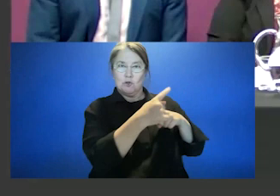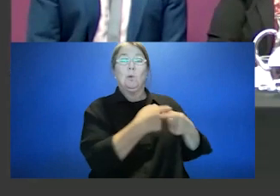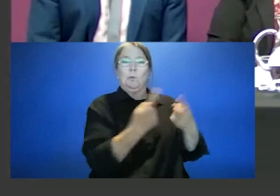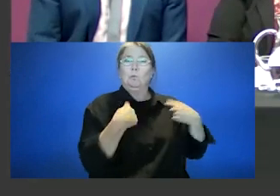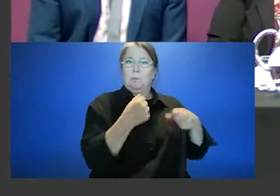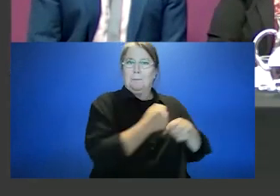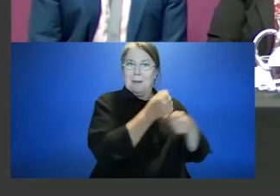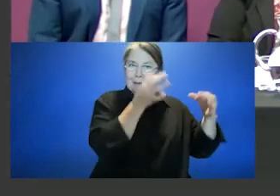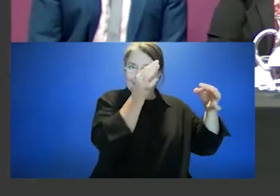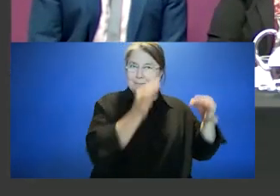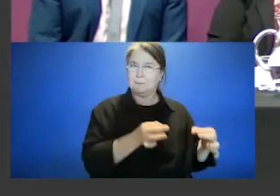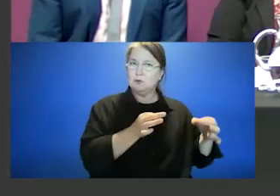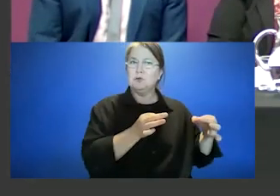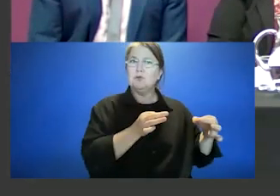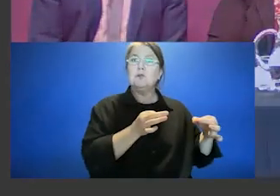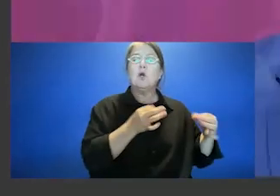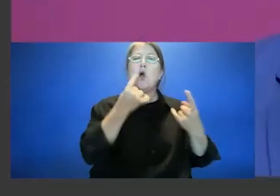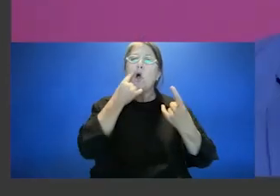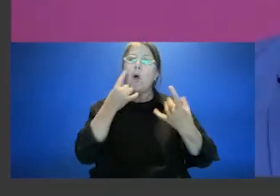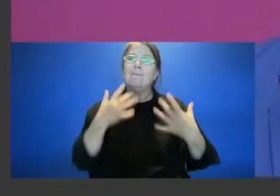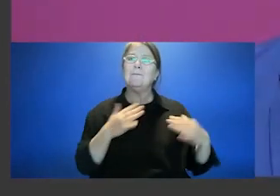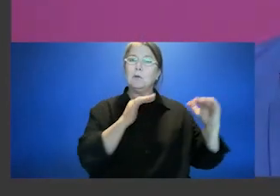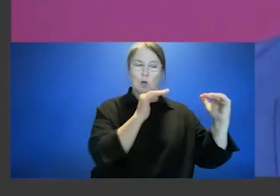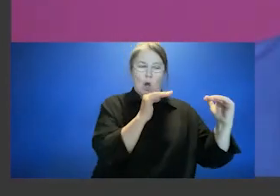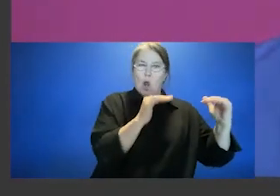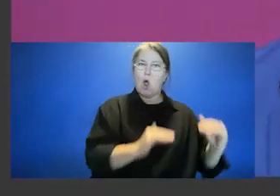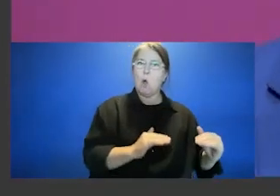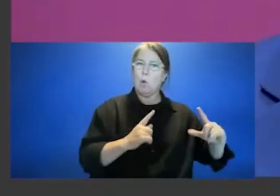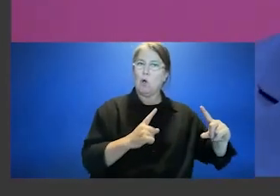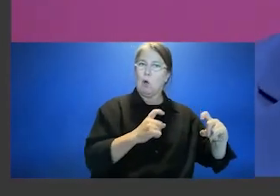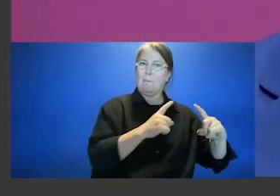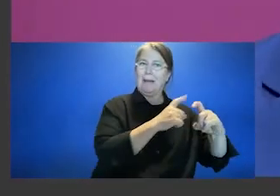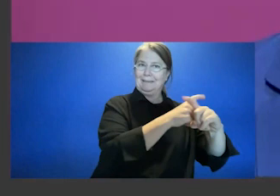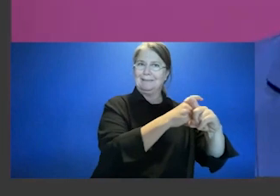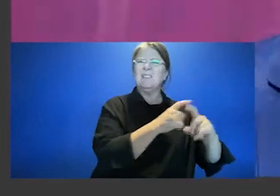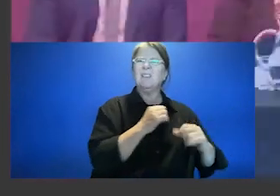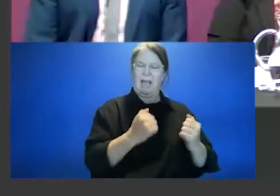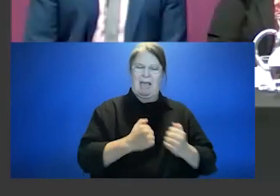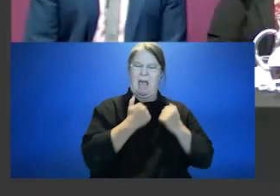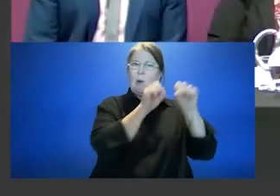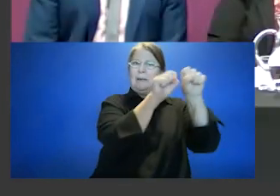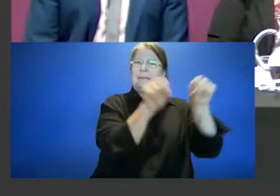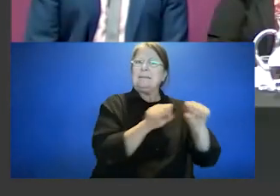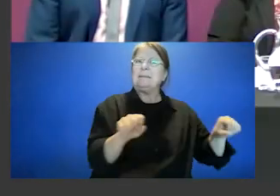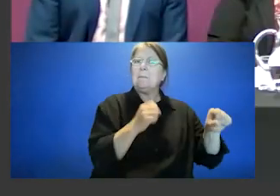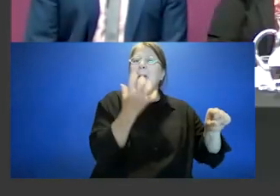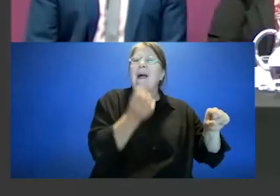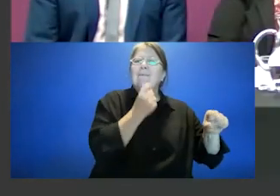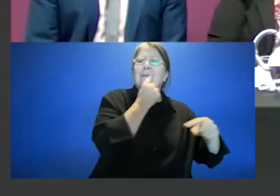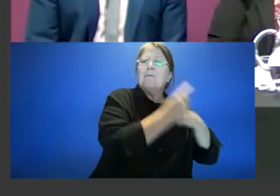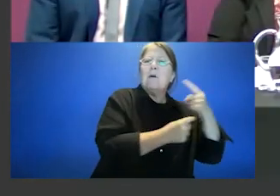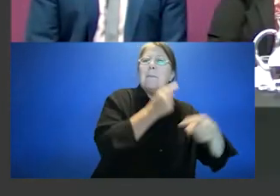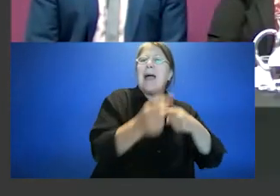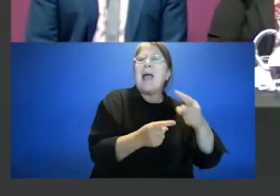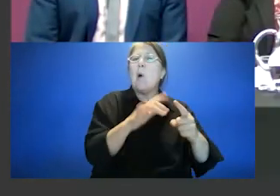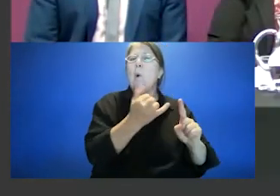low complexity, often we do have information available on our systems or previous similar complaints that we have